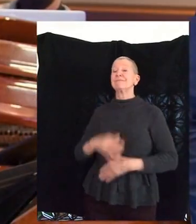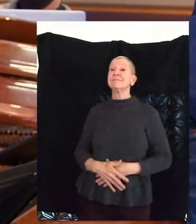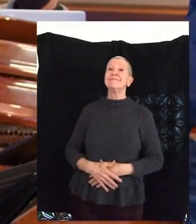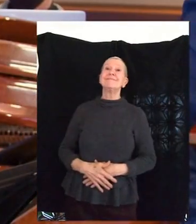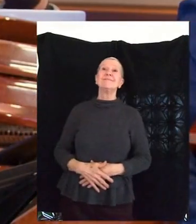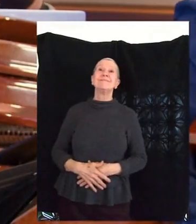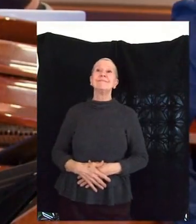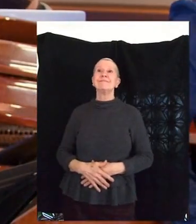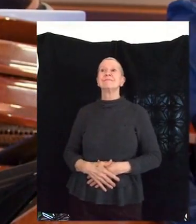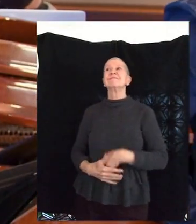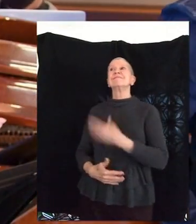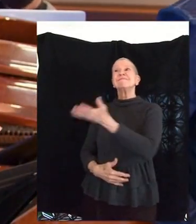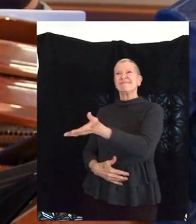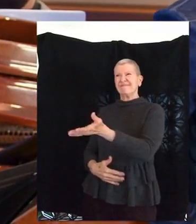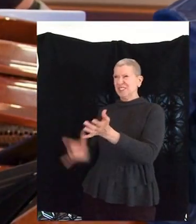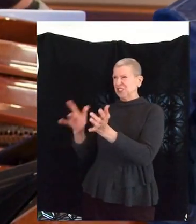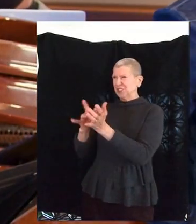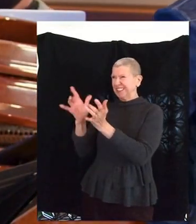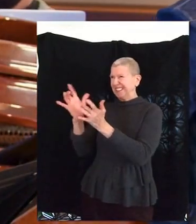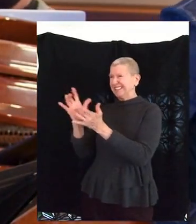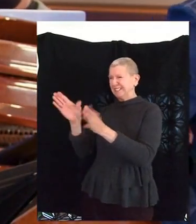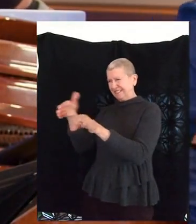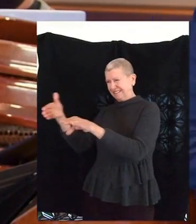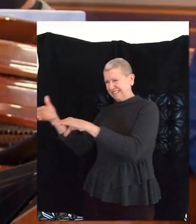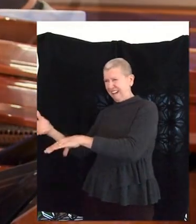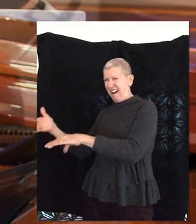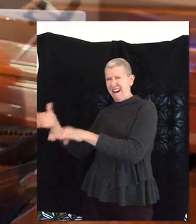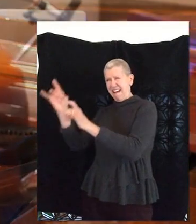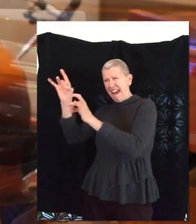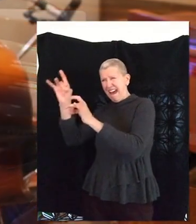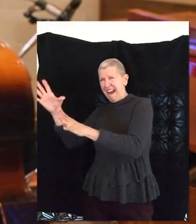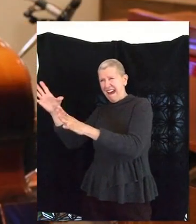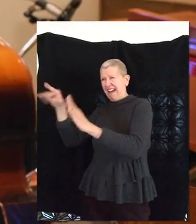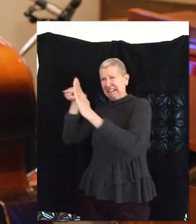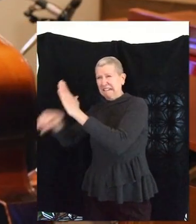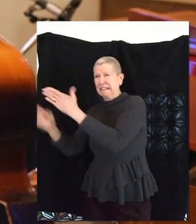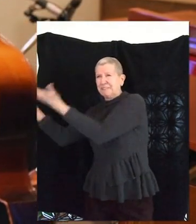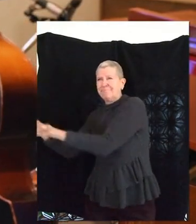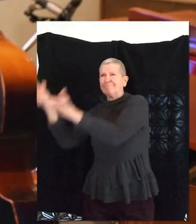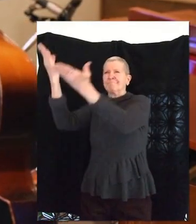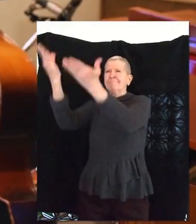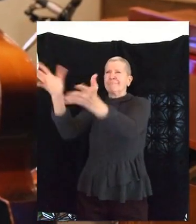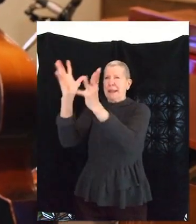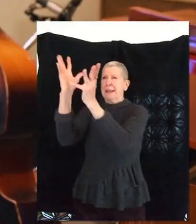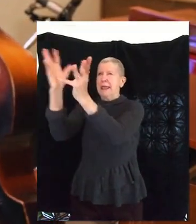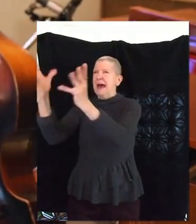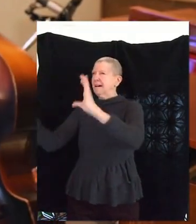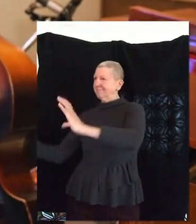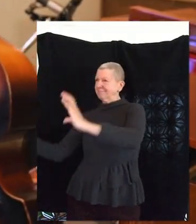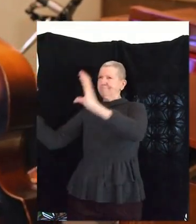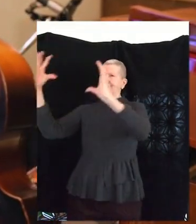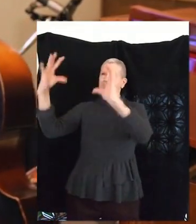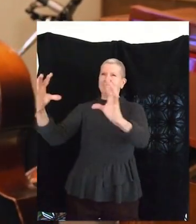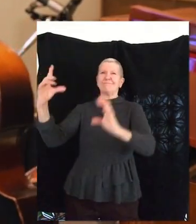In the grave they laid him, love by hatred slain, thinking it would